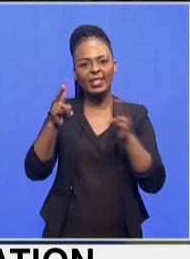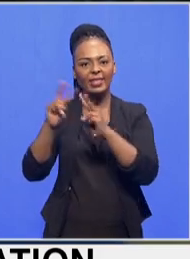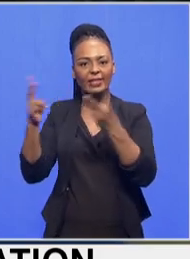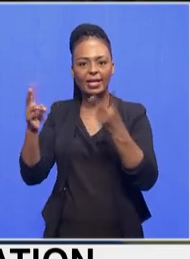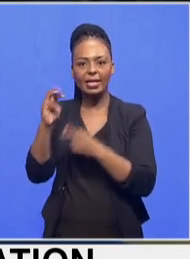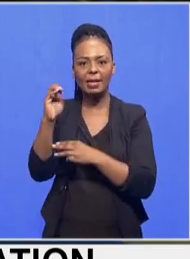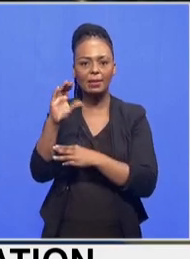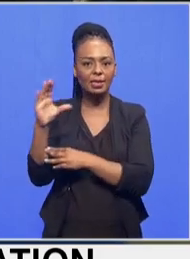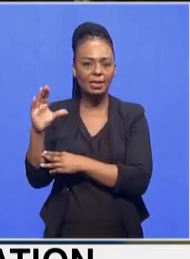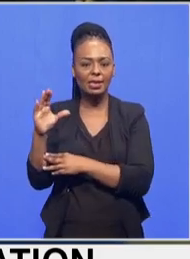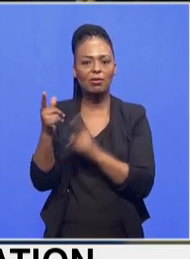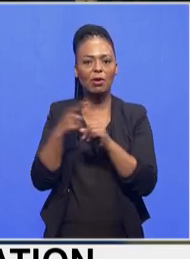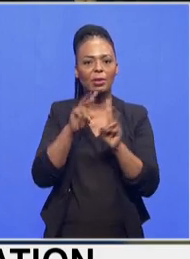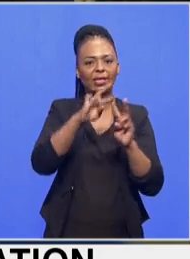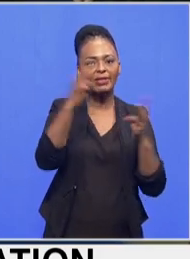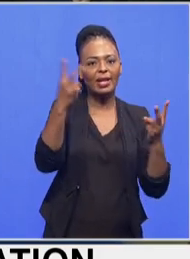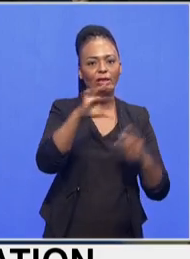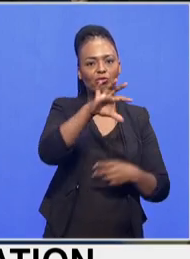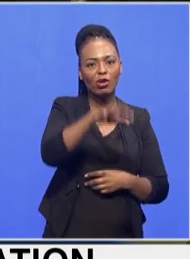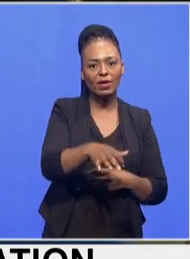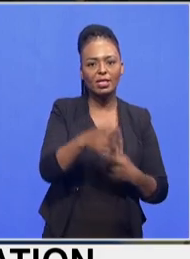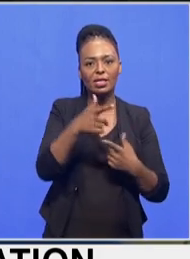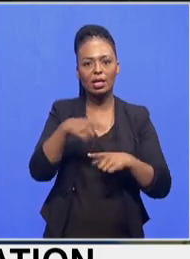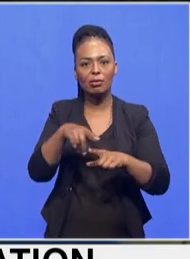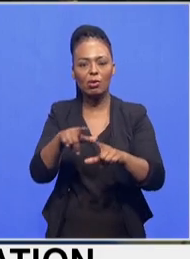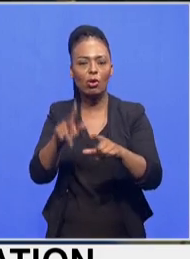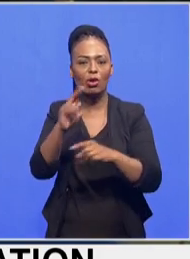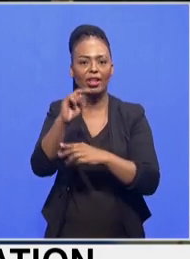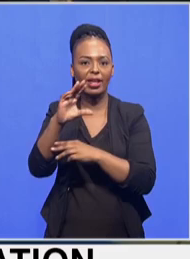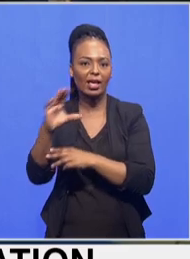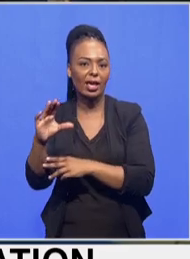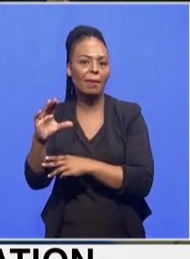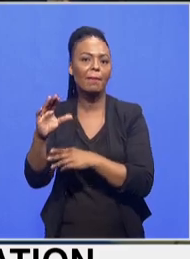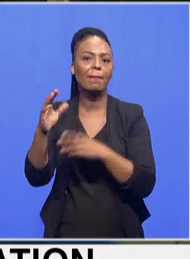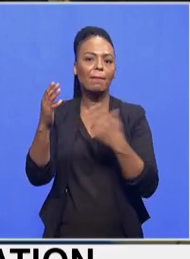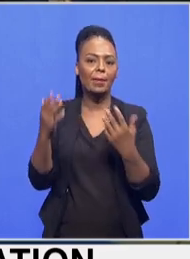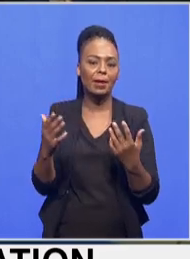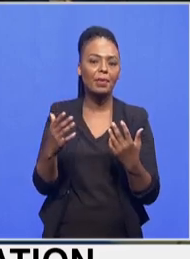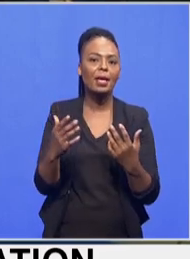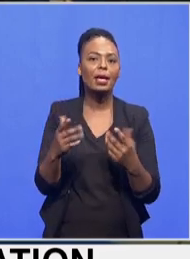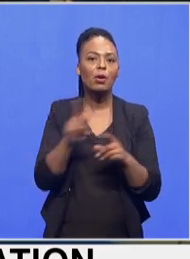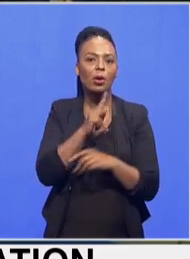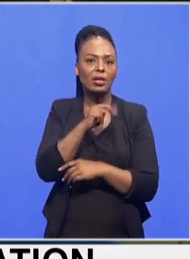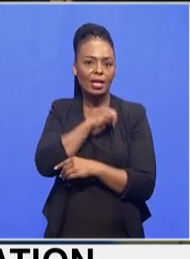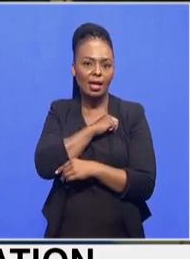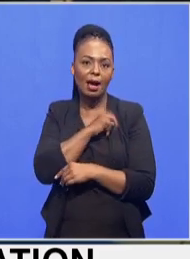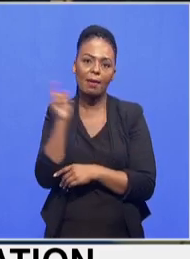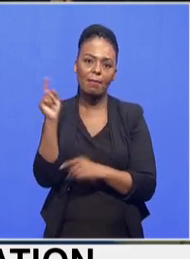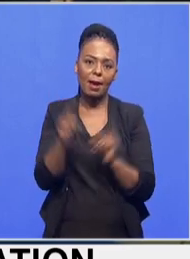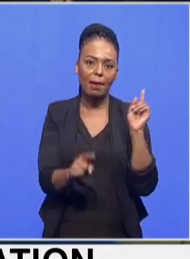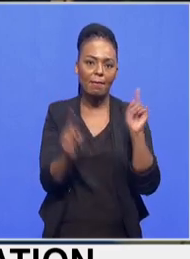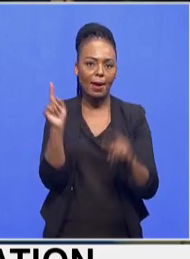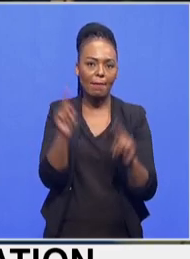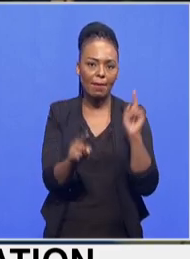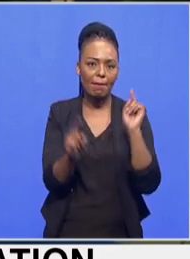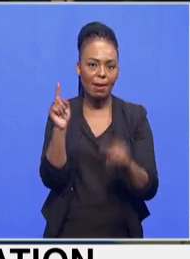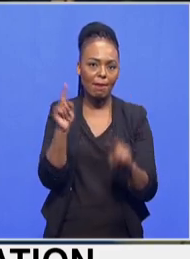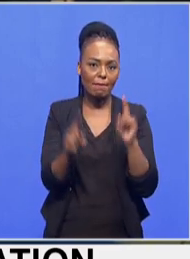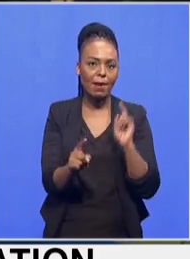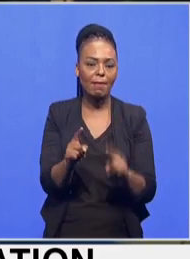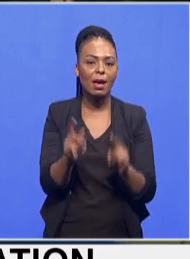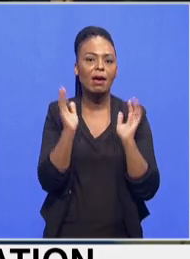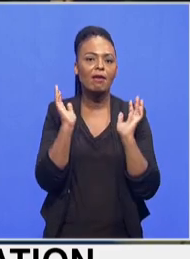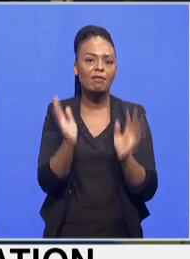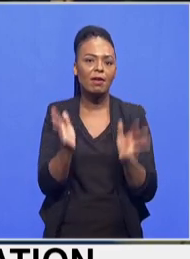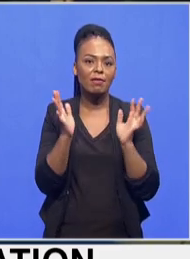different provinces, from Northern Cape, Limpopo, as well as from KwaZulu-Natal, who actually had to